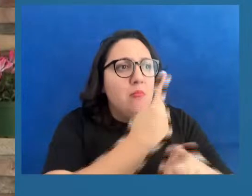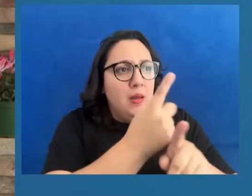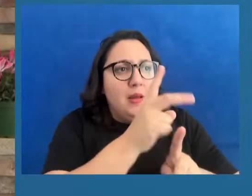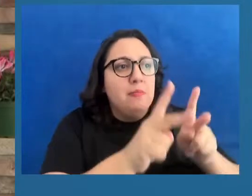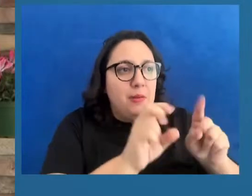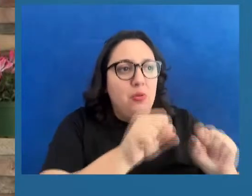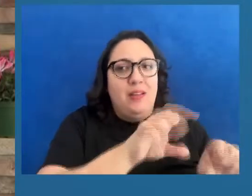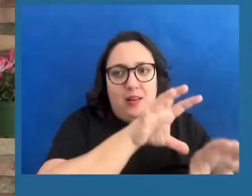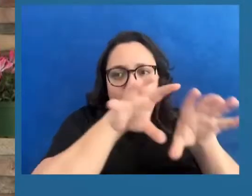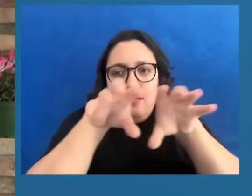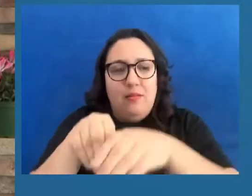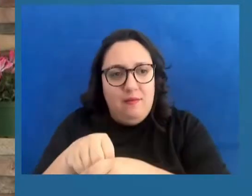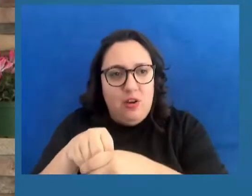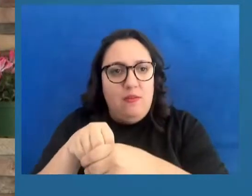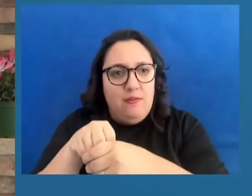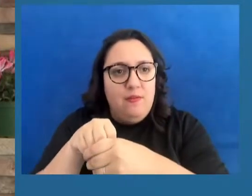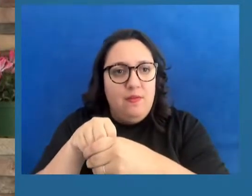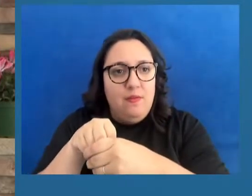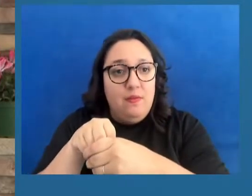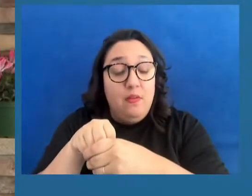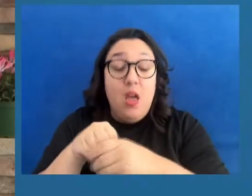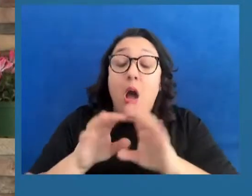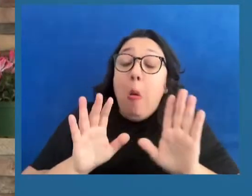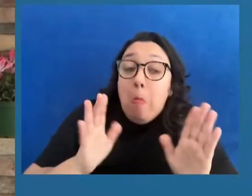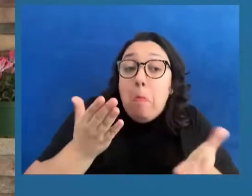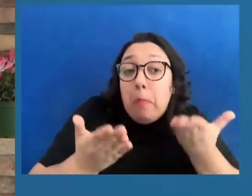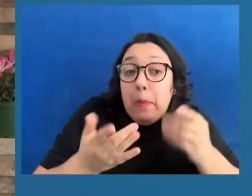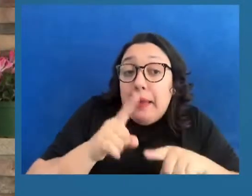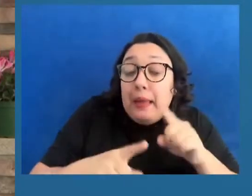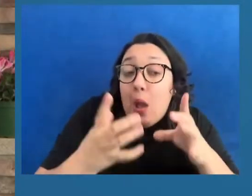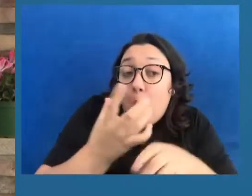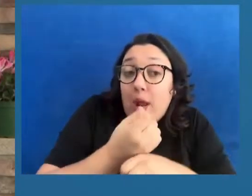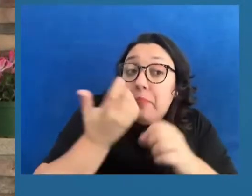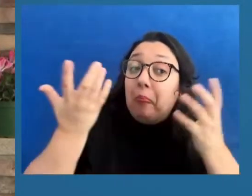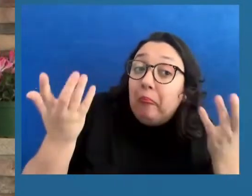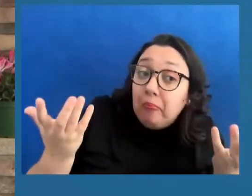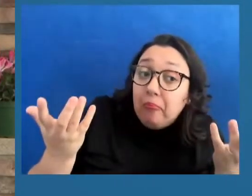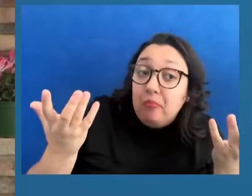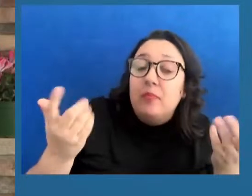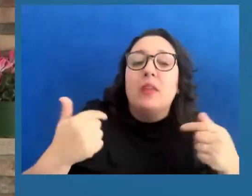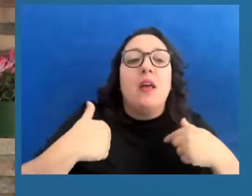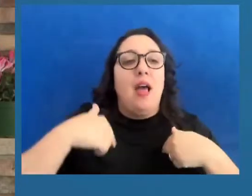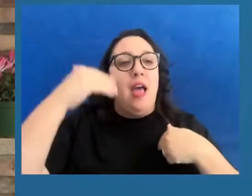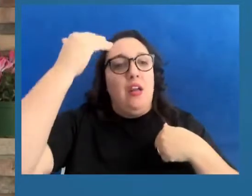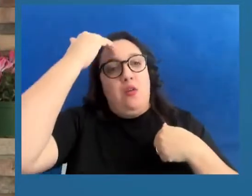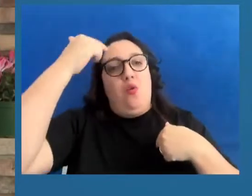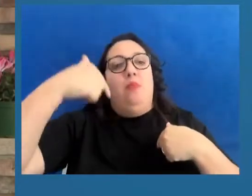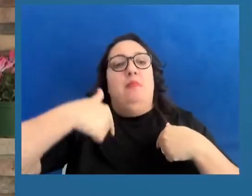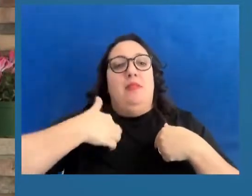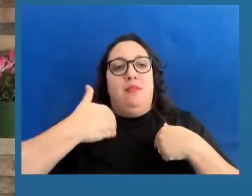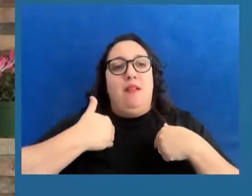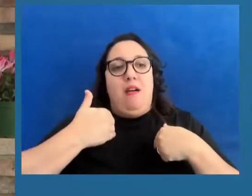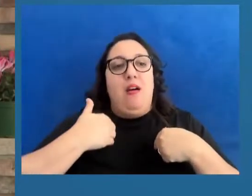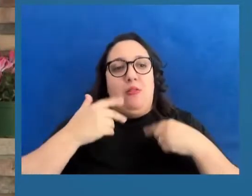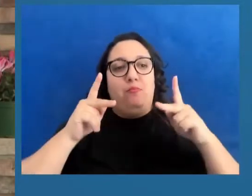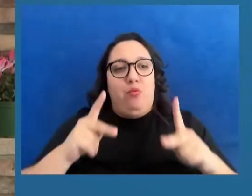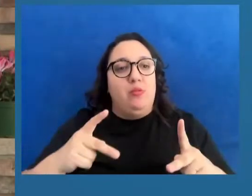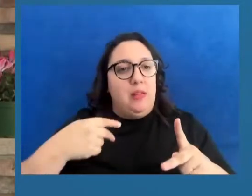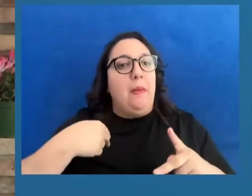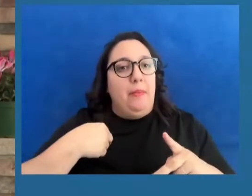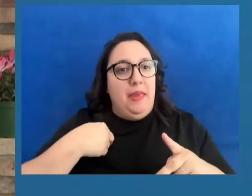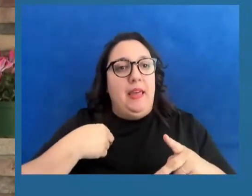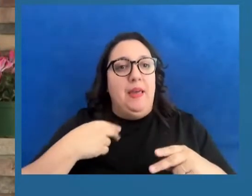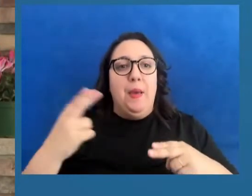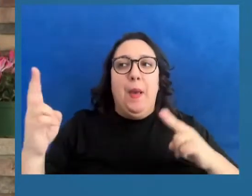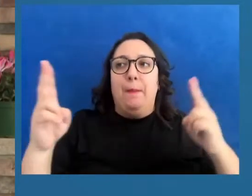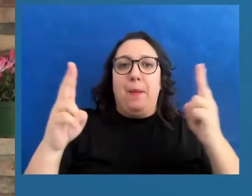field. Now, you may not win the game, because I know, as a young person that has gotten in bidding wars,